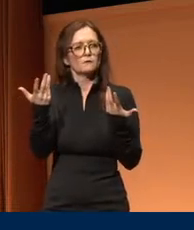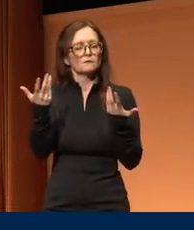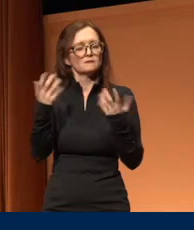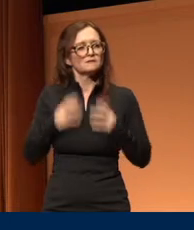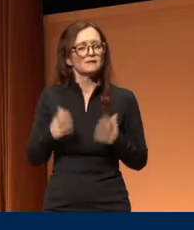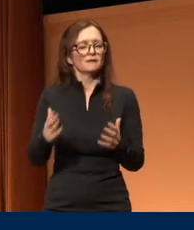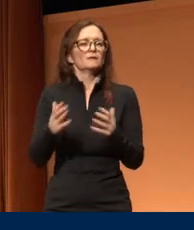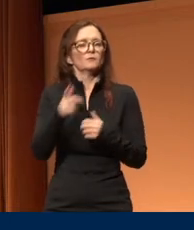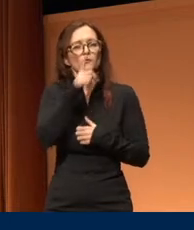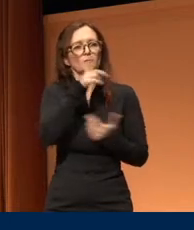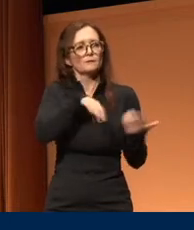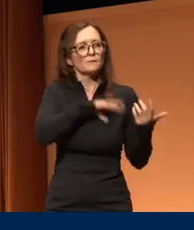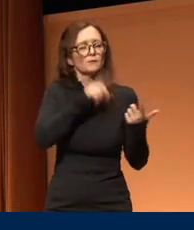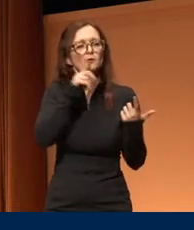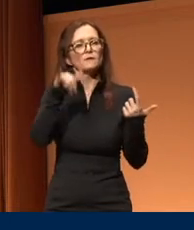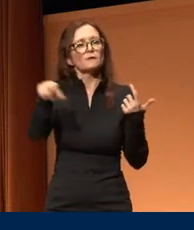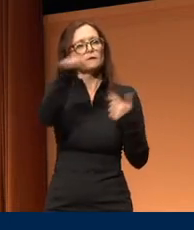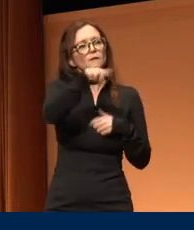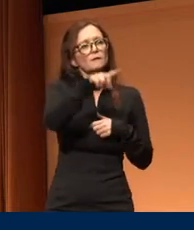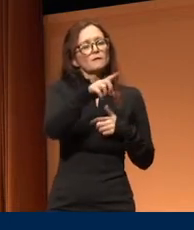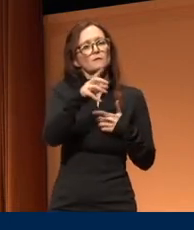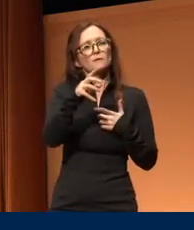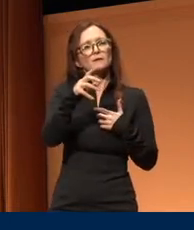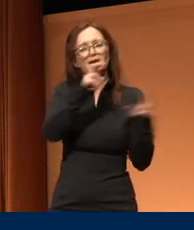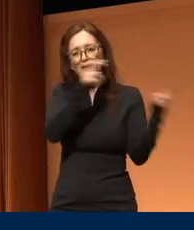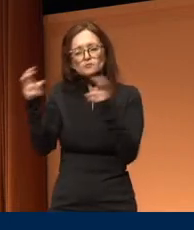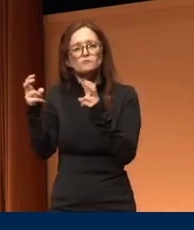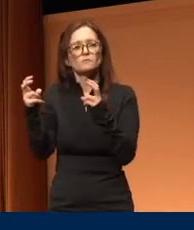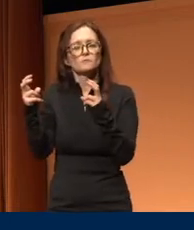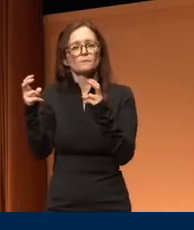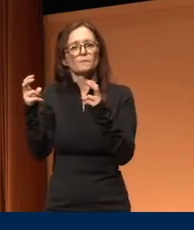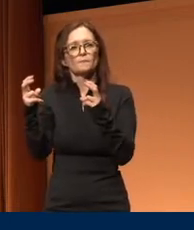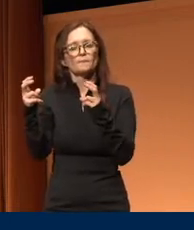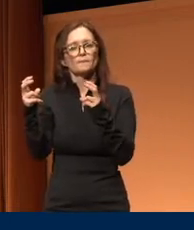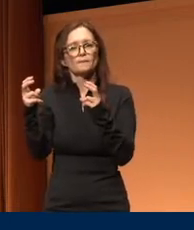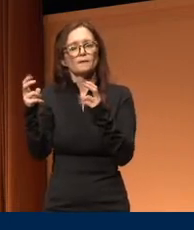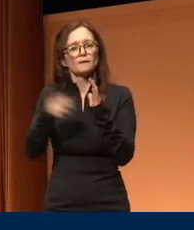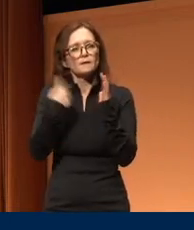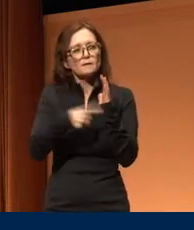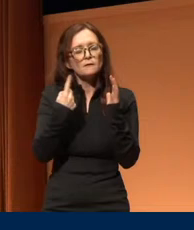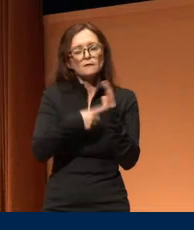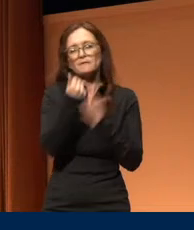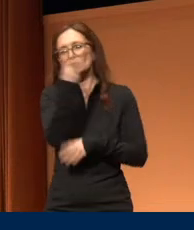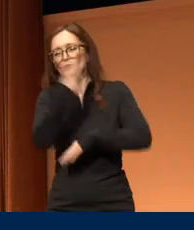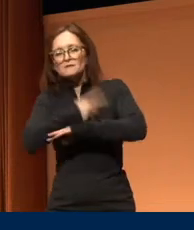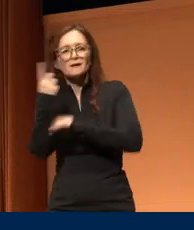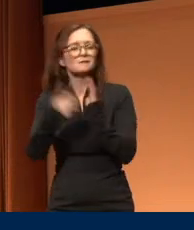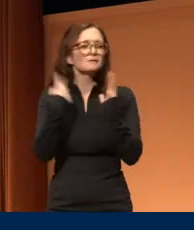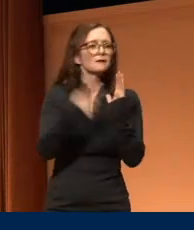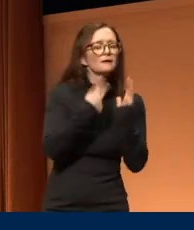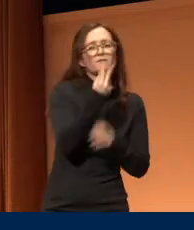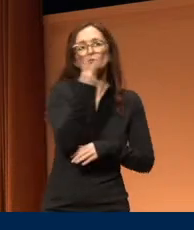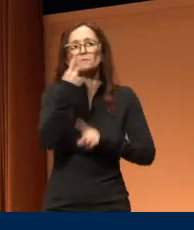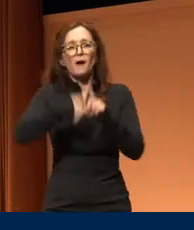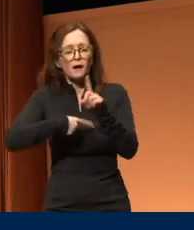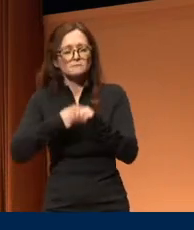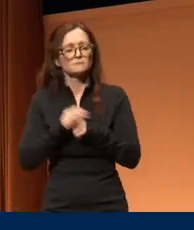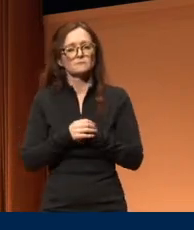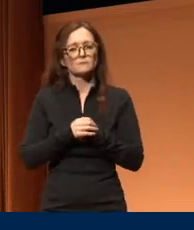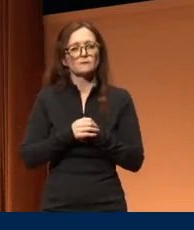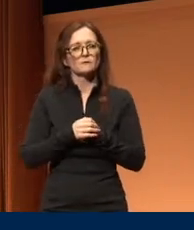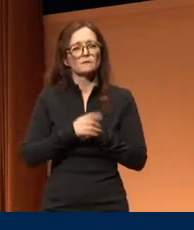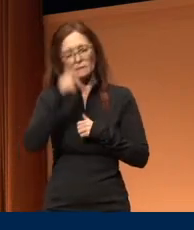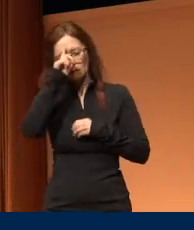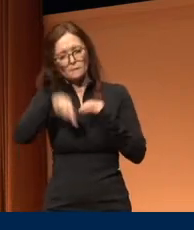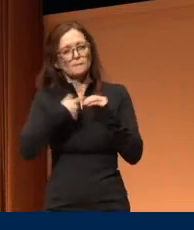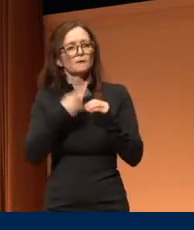citizens gathered to deliberate about a policy issue, sometimes for a couple of days, sometimes for a couple of months. Think of